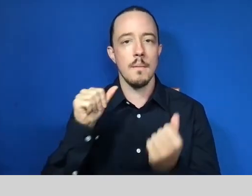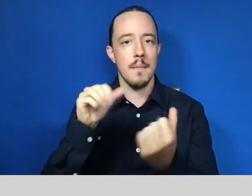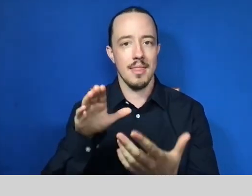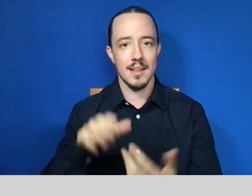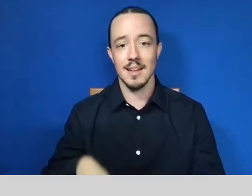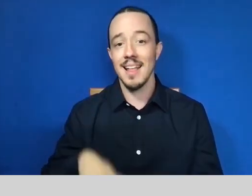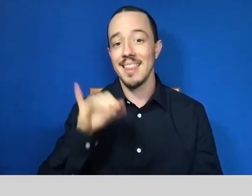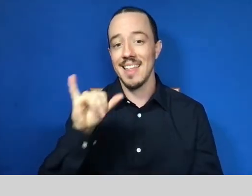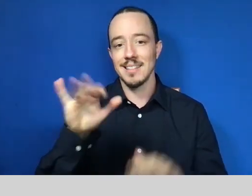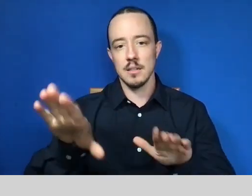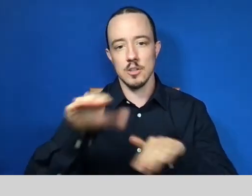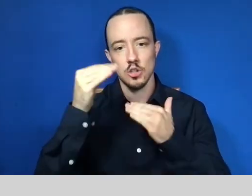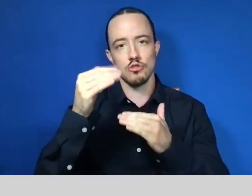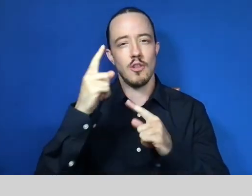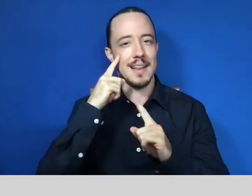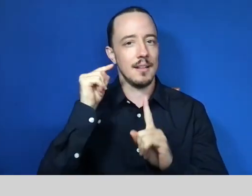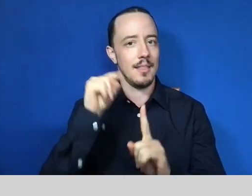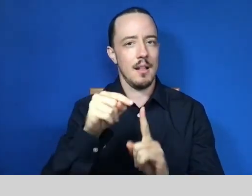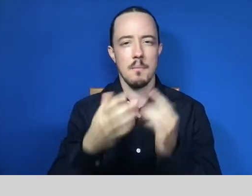the constraint that might be